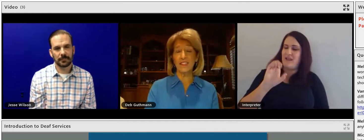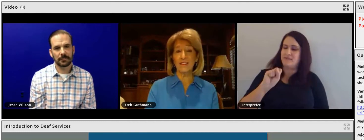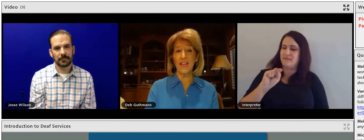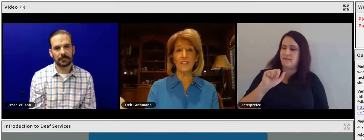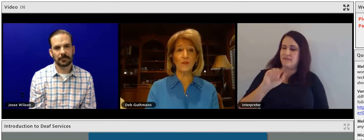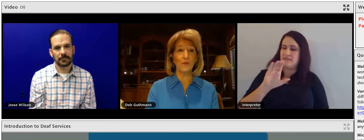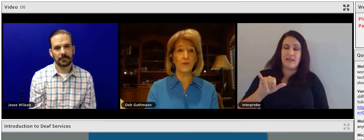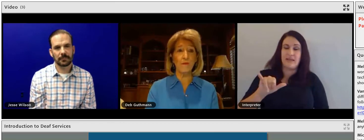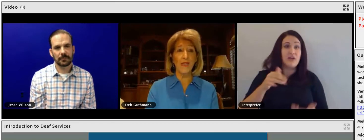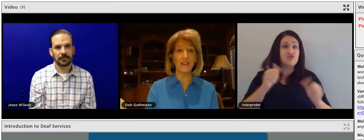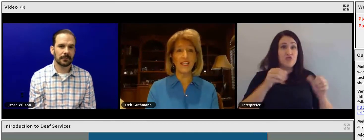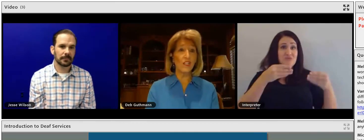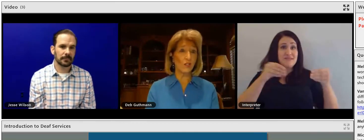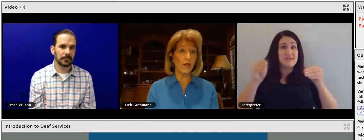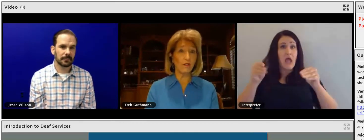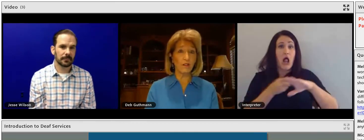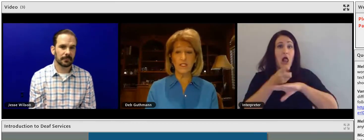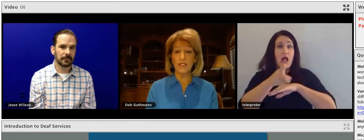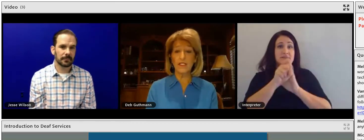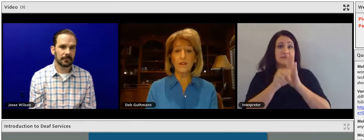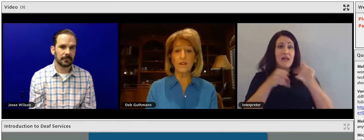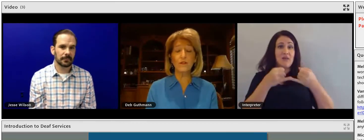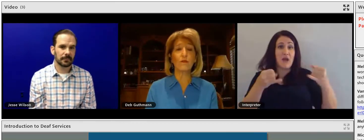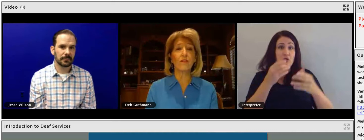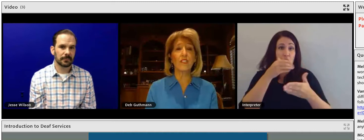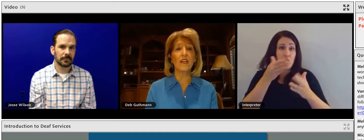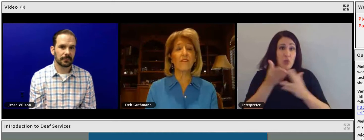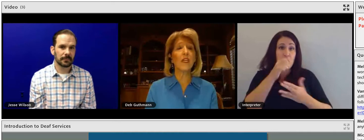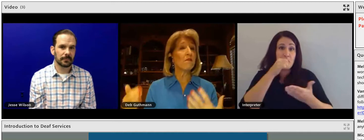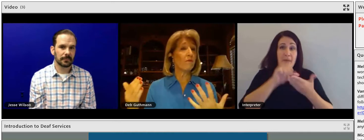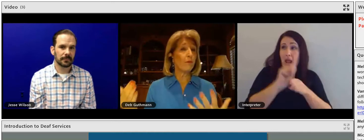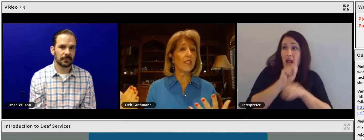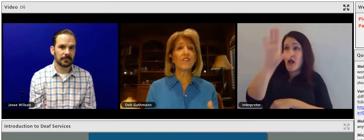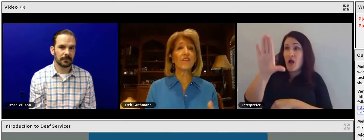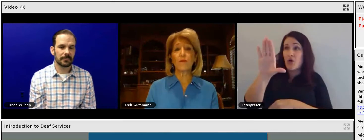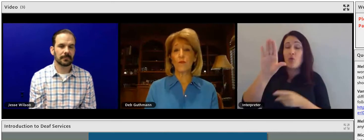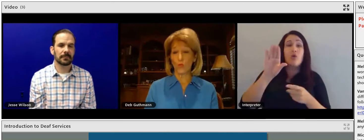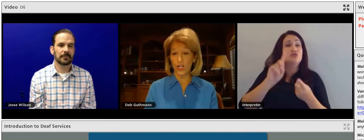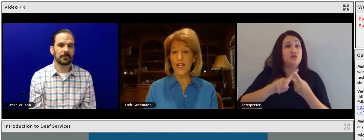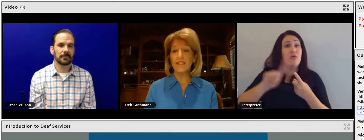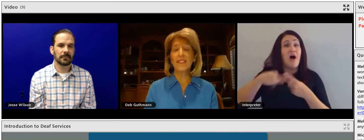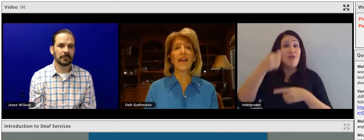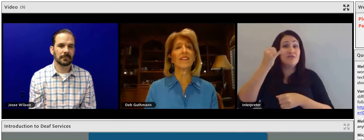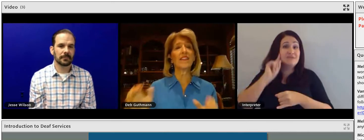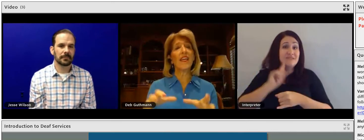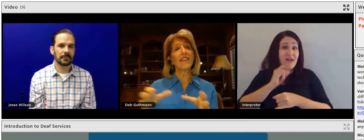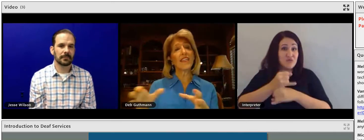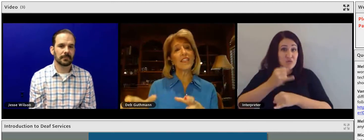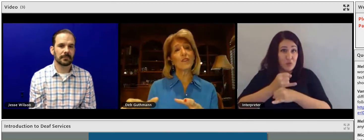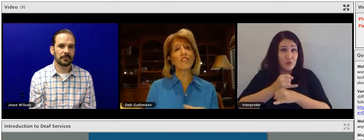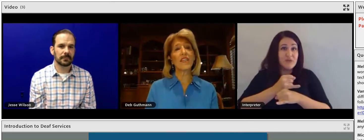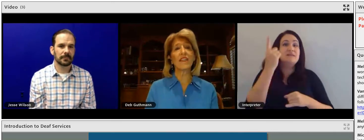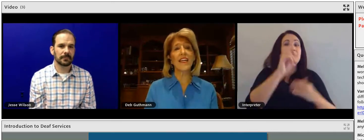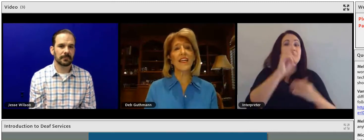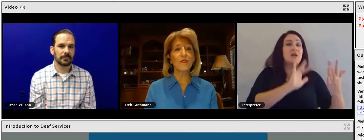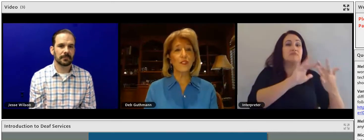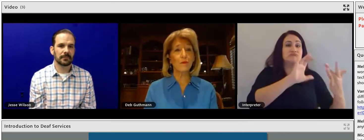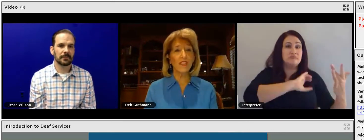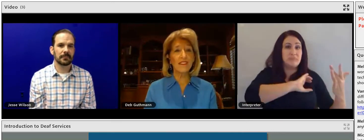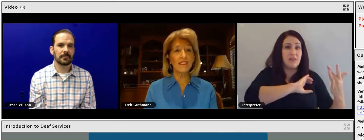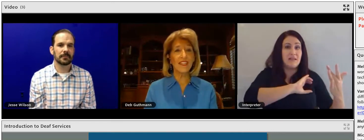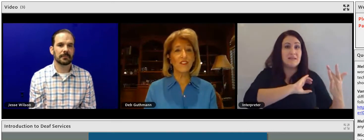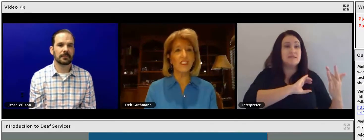to sell it across state lines through the mail to other kids at another school for the deaf. Police were contacted. The kids